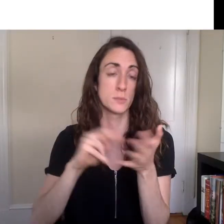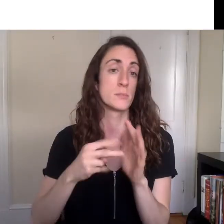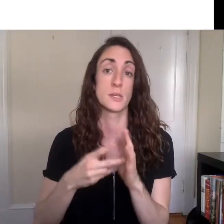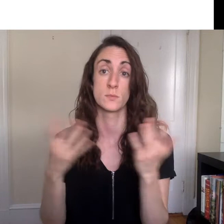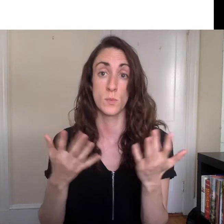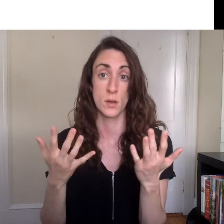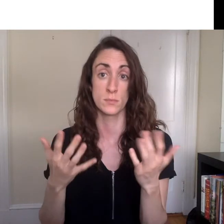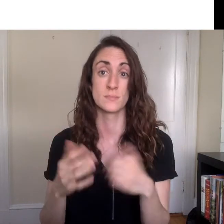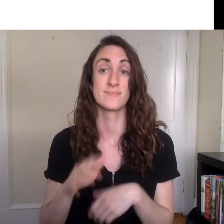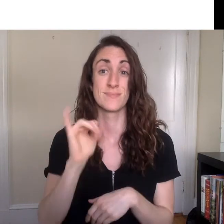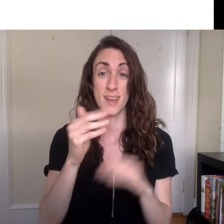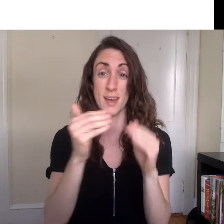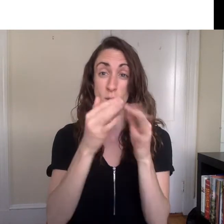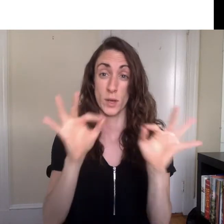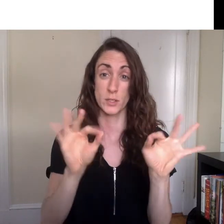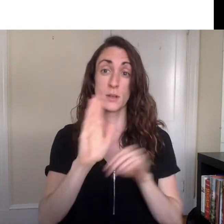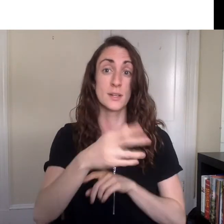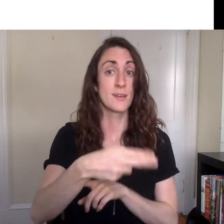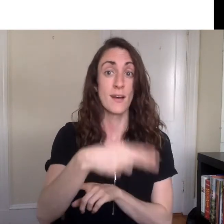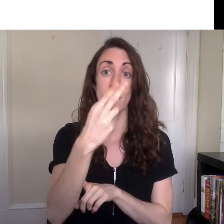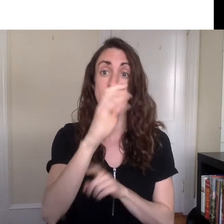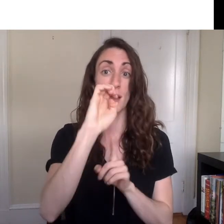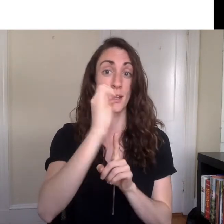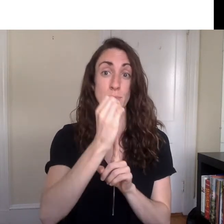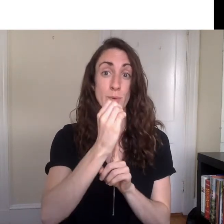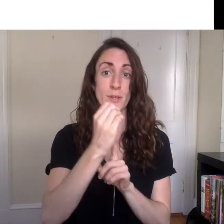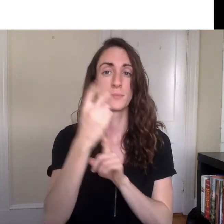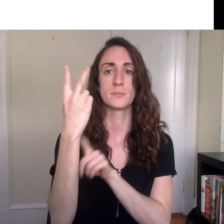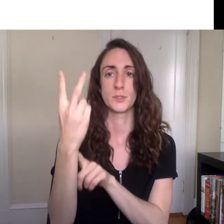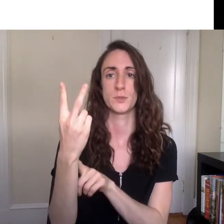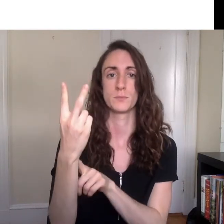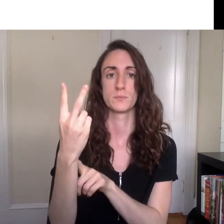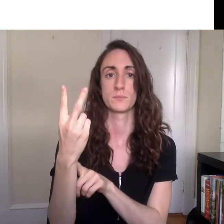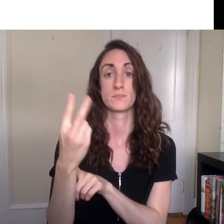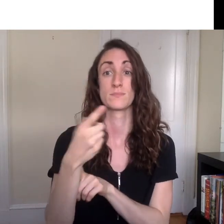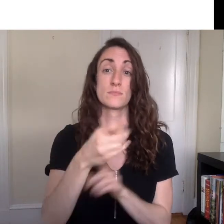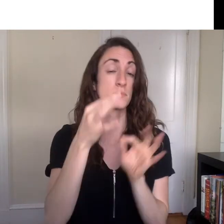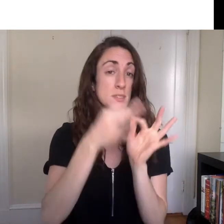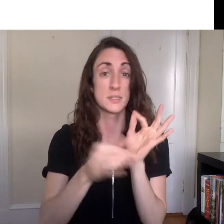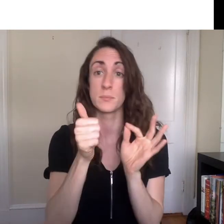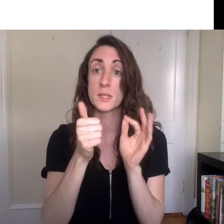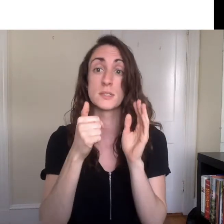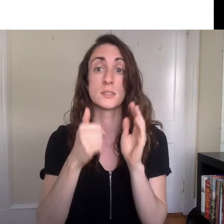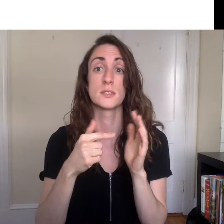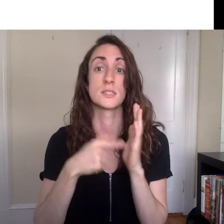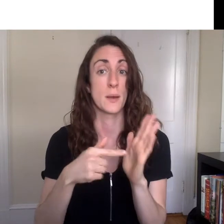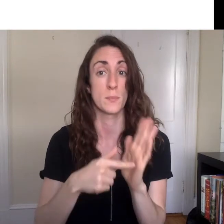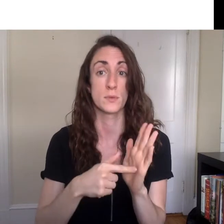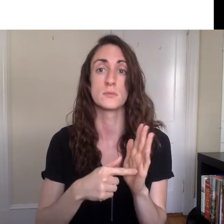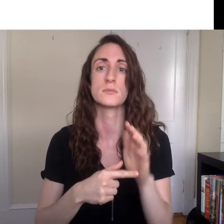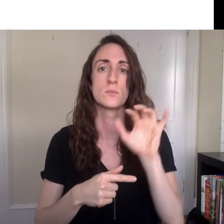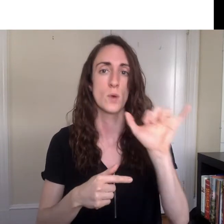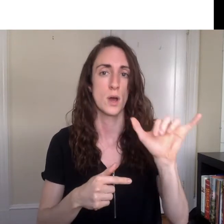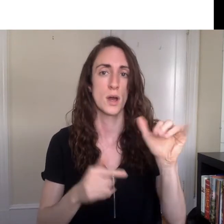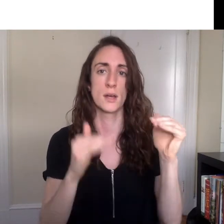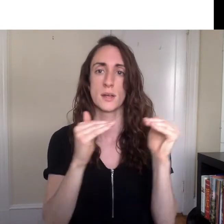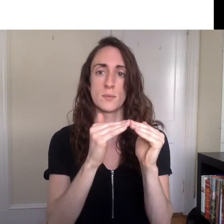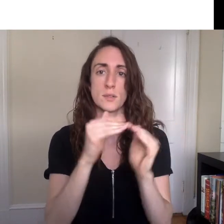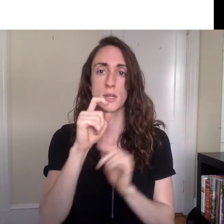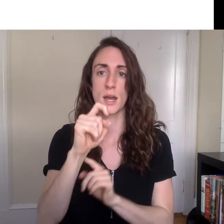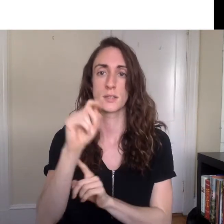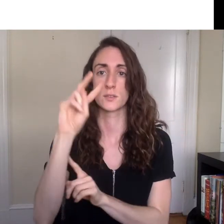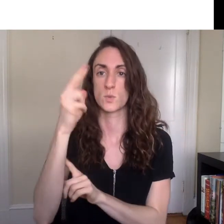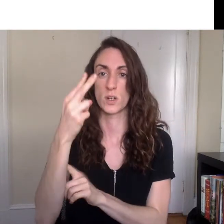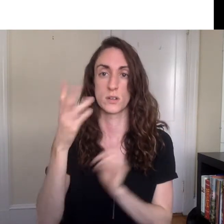A quadratic equation means that the highest exponent applied to a variable in the equation is 2. So the simplest example is